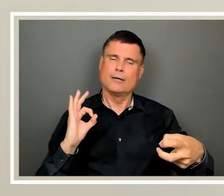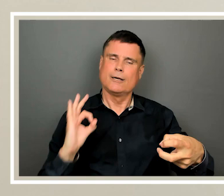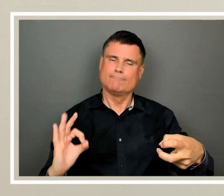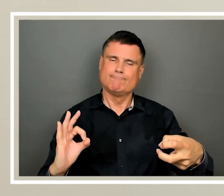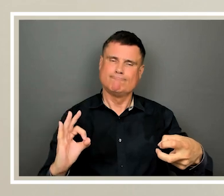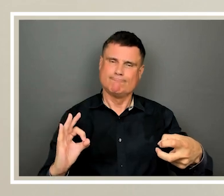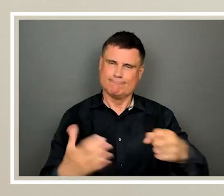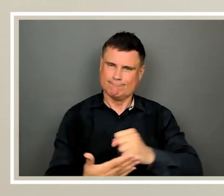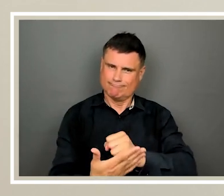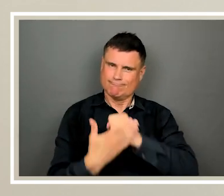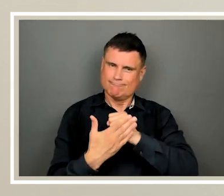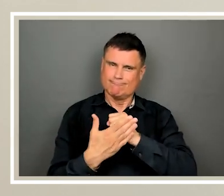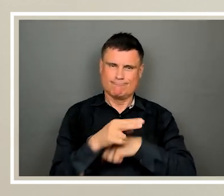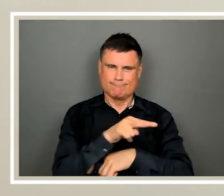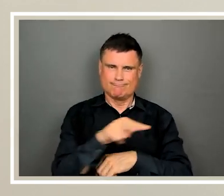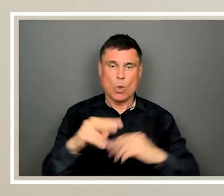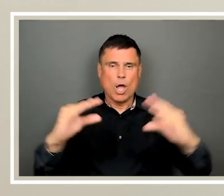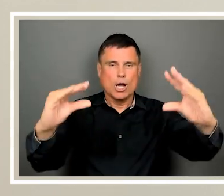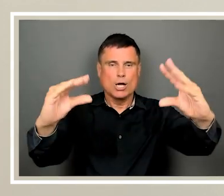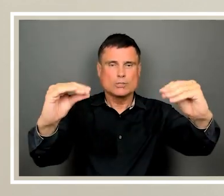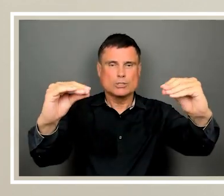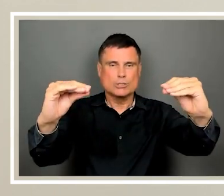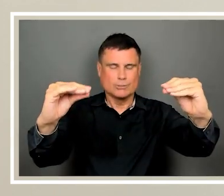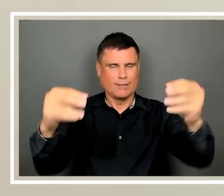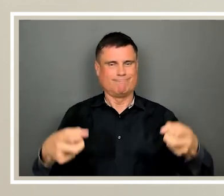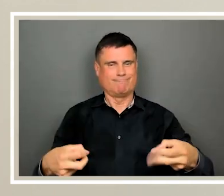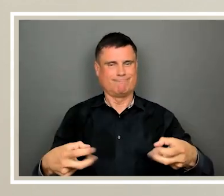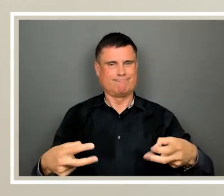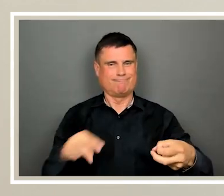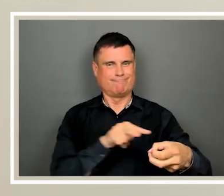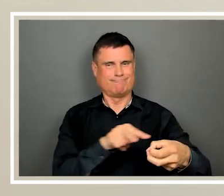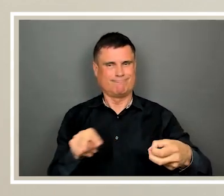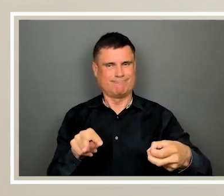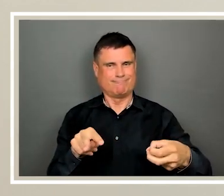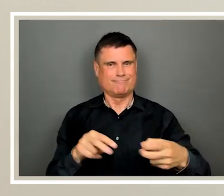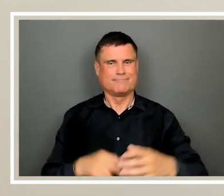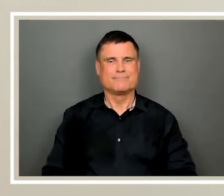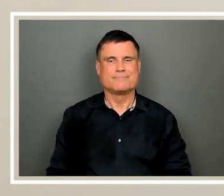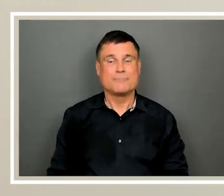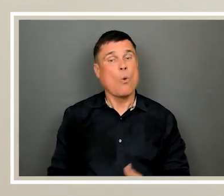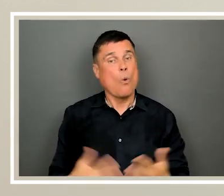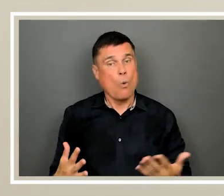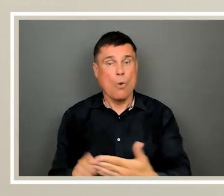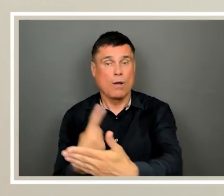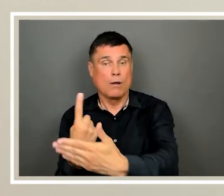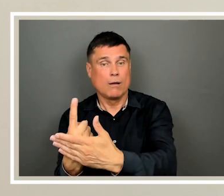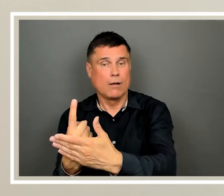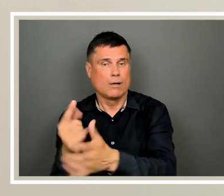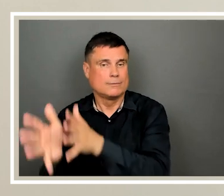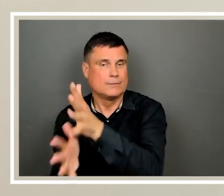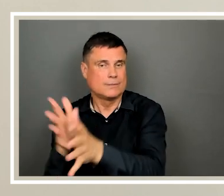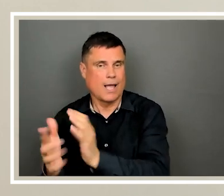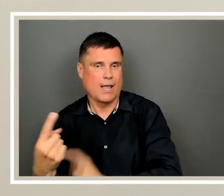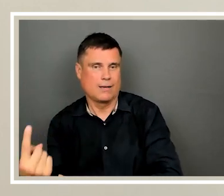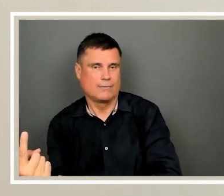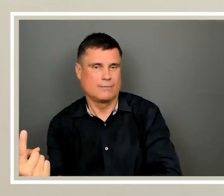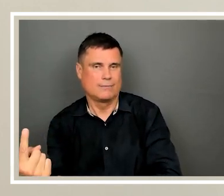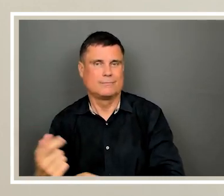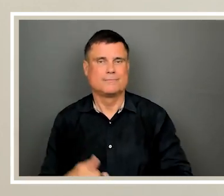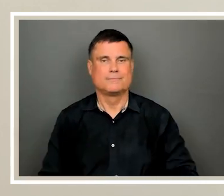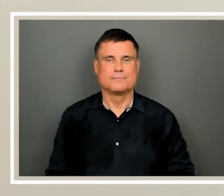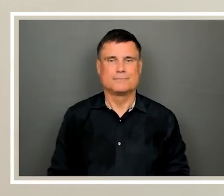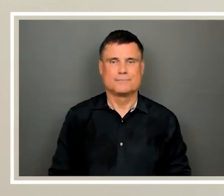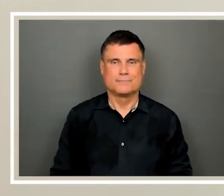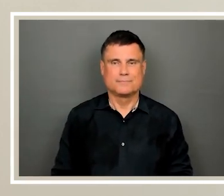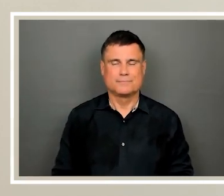Captions on television are very helpful and important when you don't understand the language being spoken or the sign language